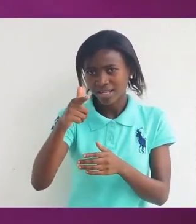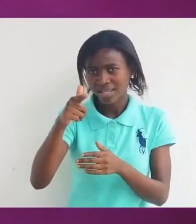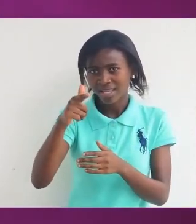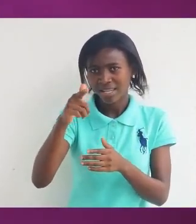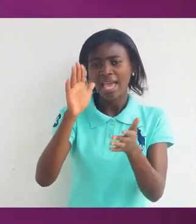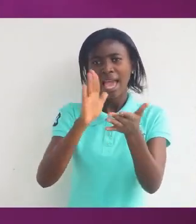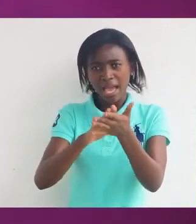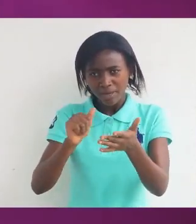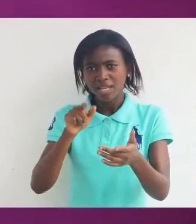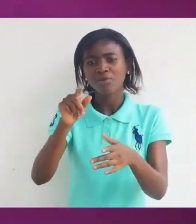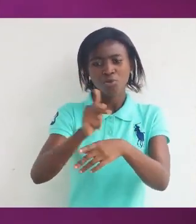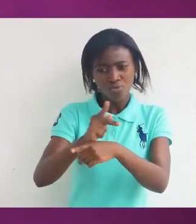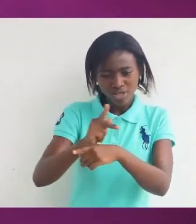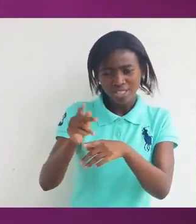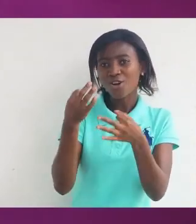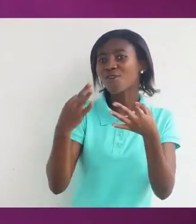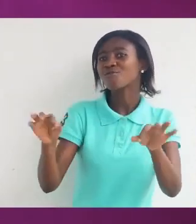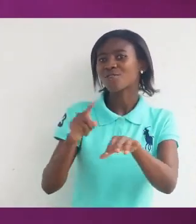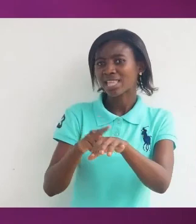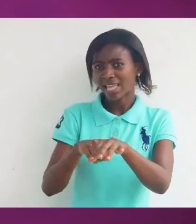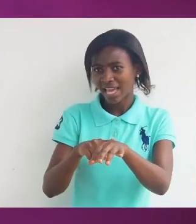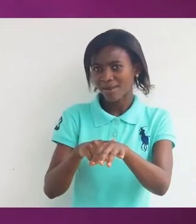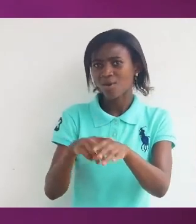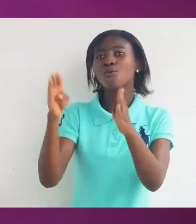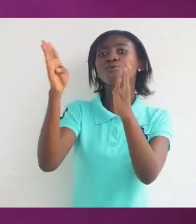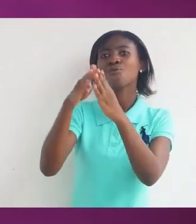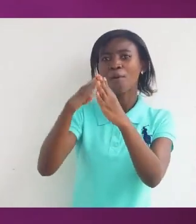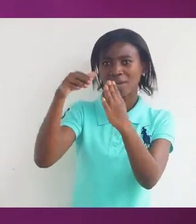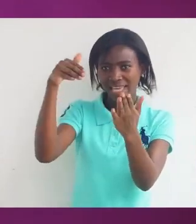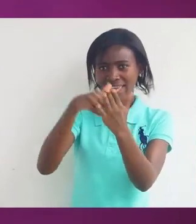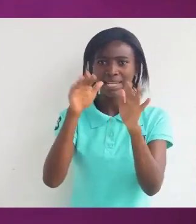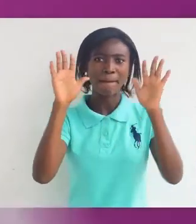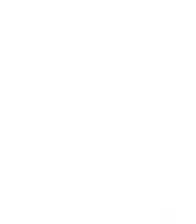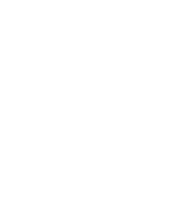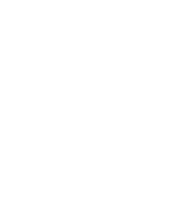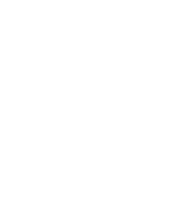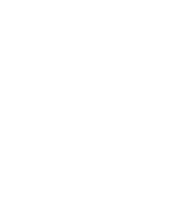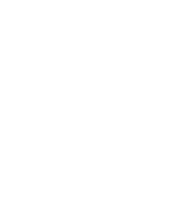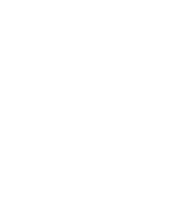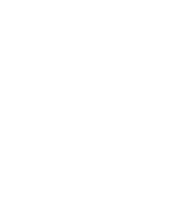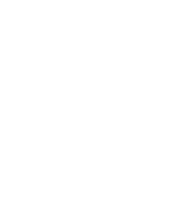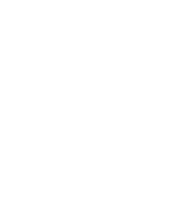practice it at your free time. See you in our next tutorials. Bye.